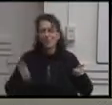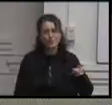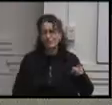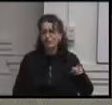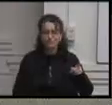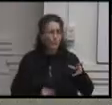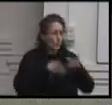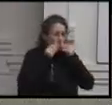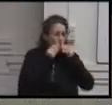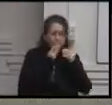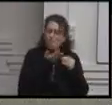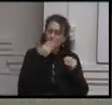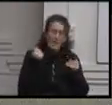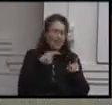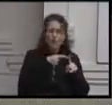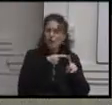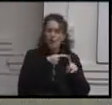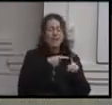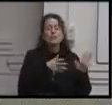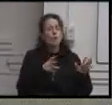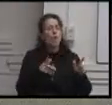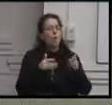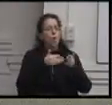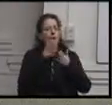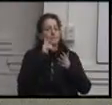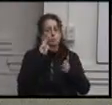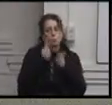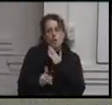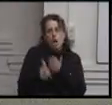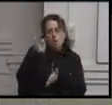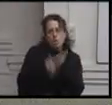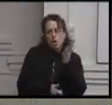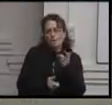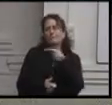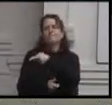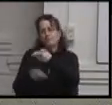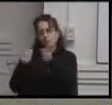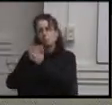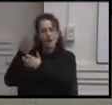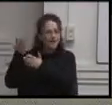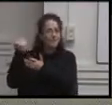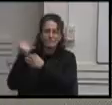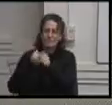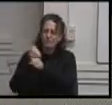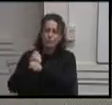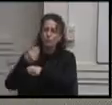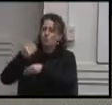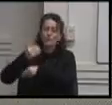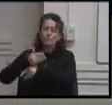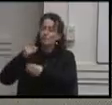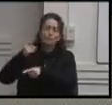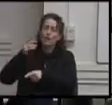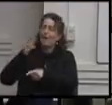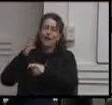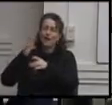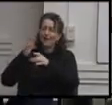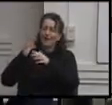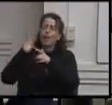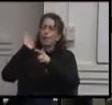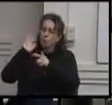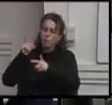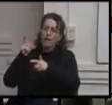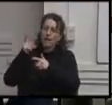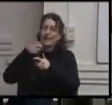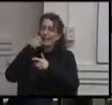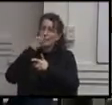got to cut corners somewhere, and so that's one of them. That's where they cut, yeah. And so the idea is sometimes you've got to put off some cost till